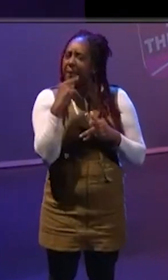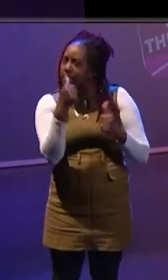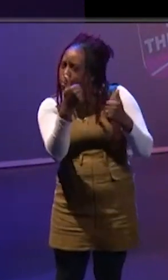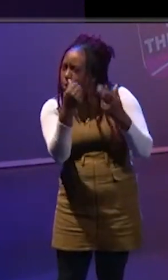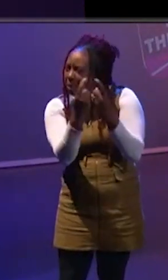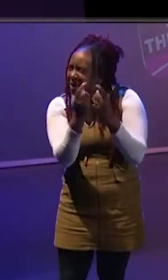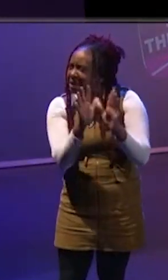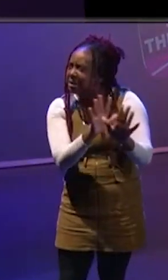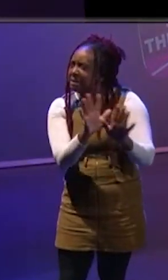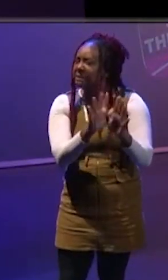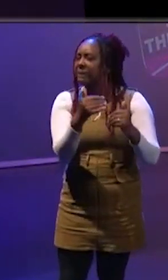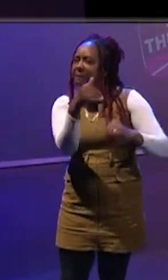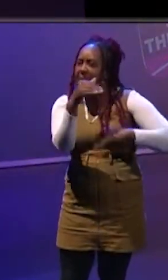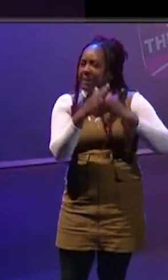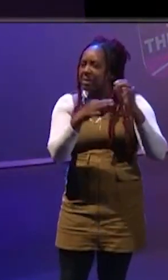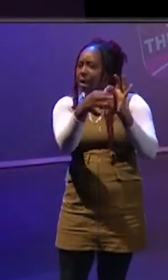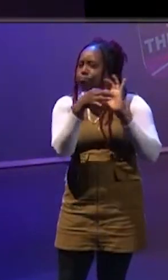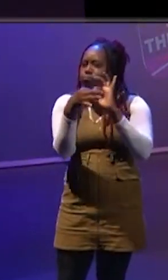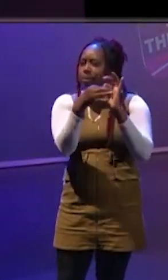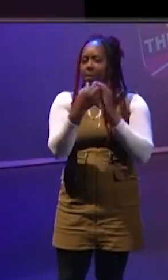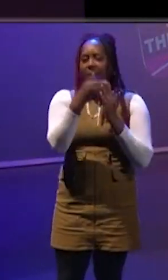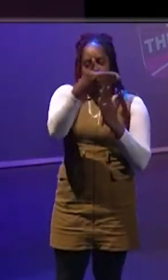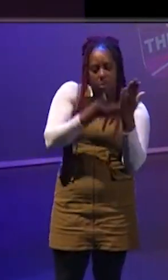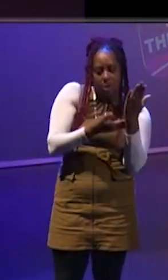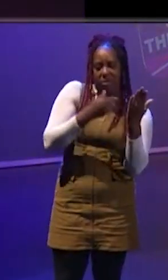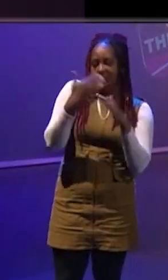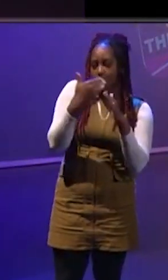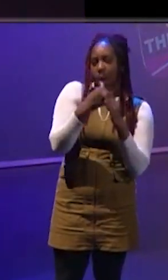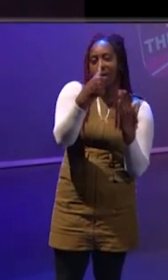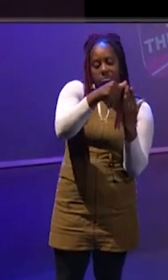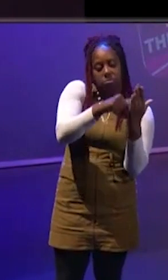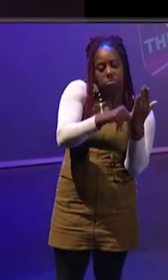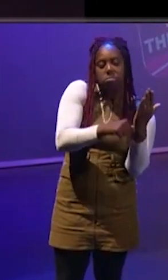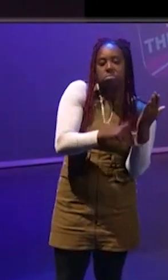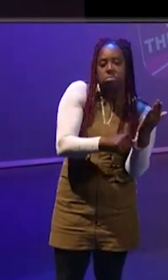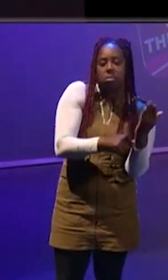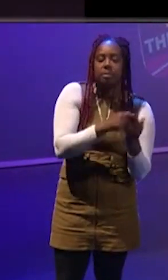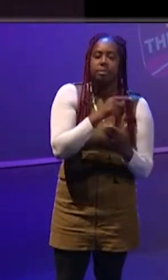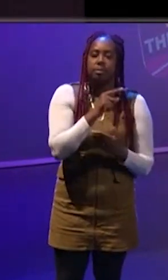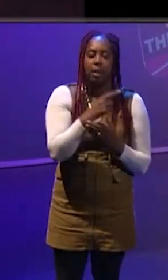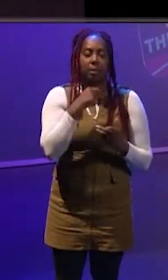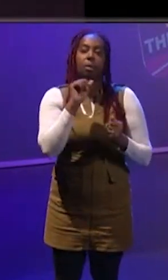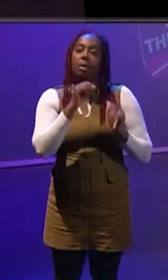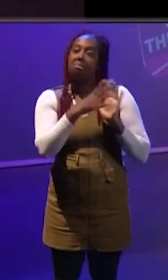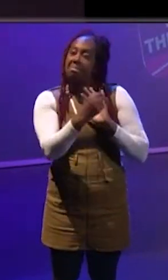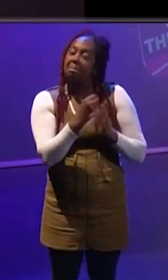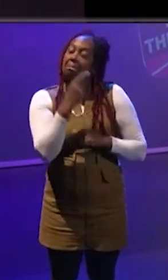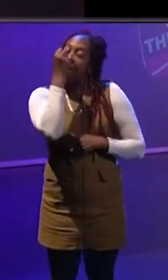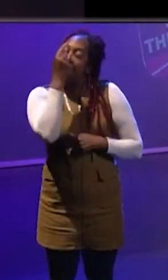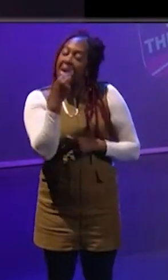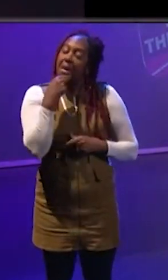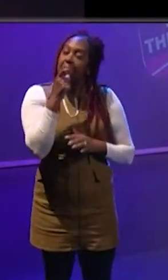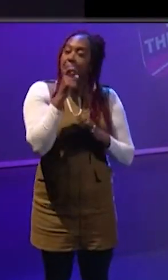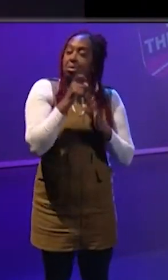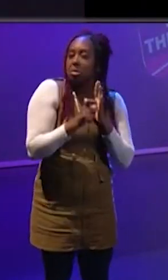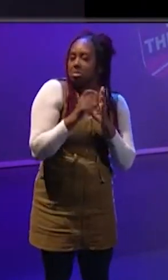thing, in that you build up a sort of a regular portfolio or a way of working. But in my instance, I often go, okay, well, what if I do something different